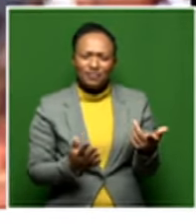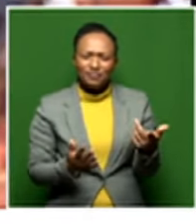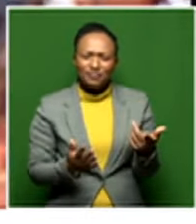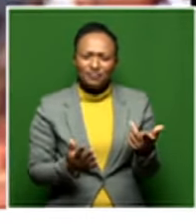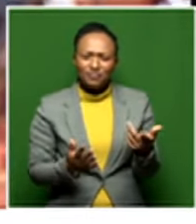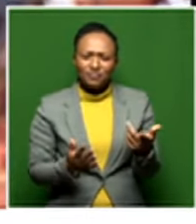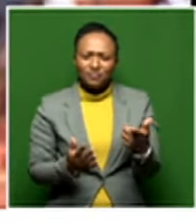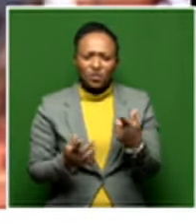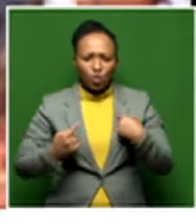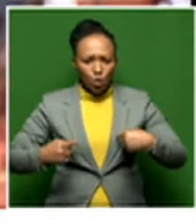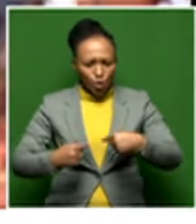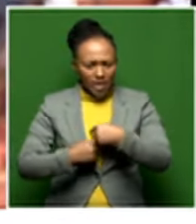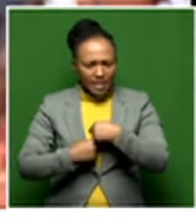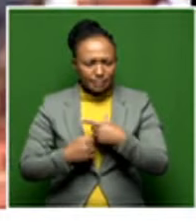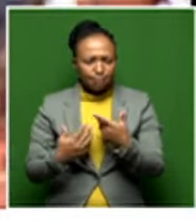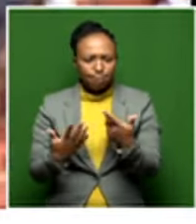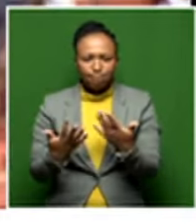in a very, very